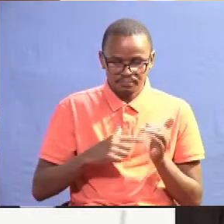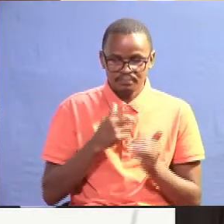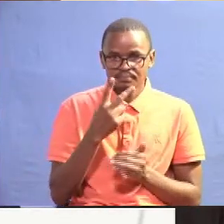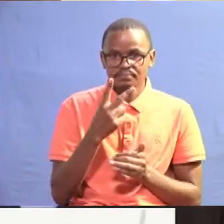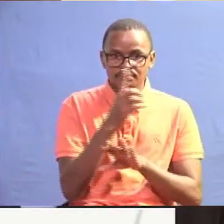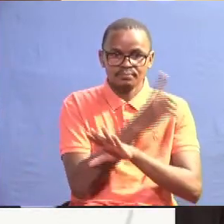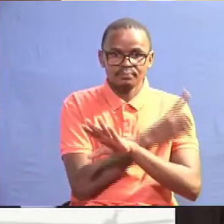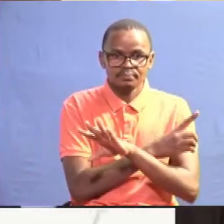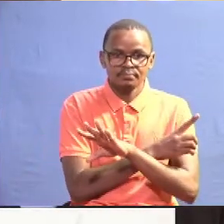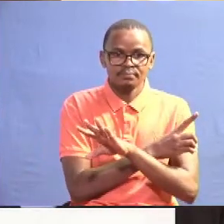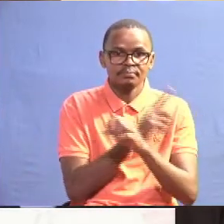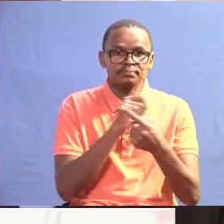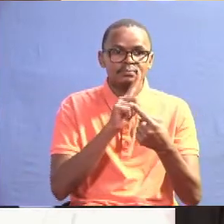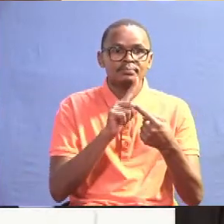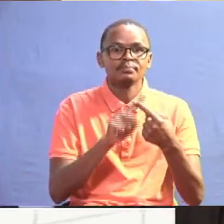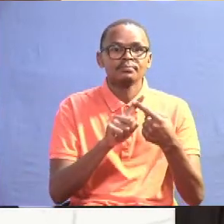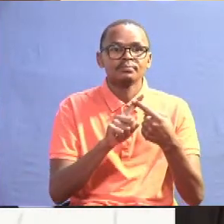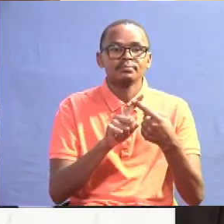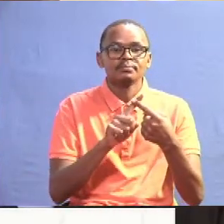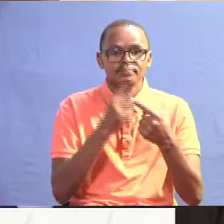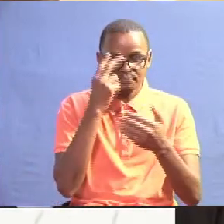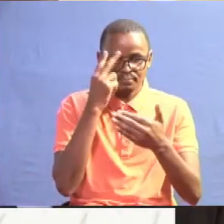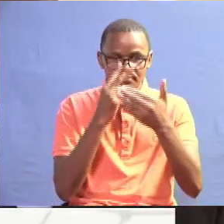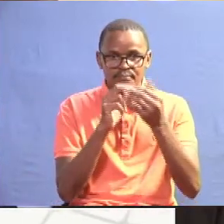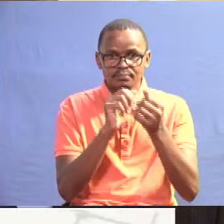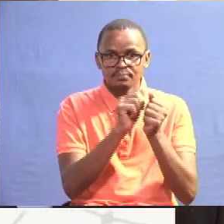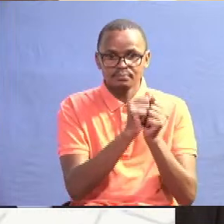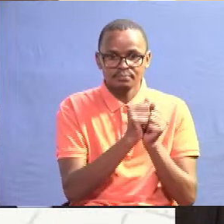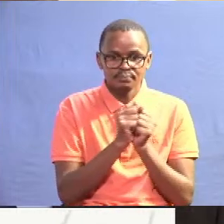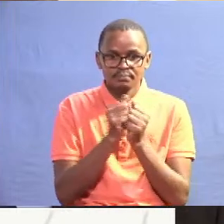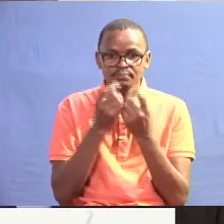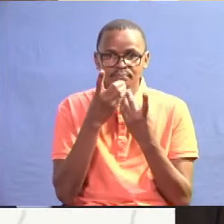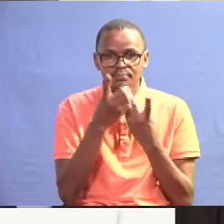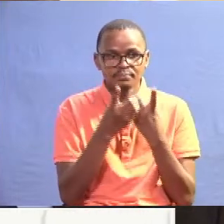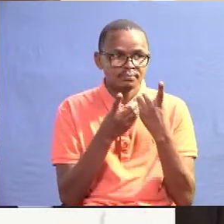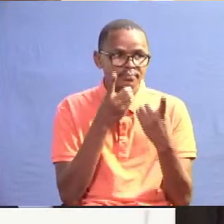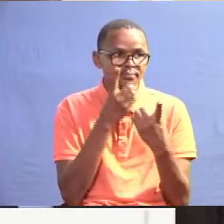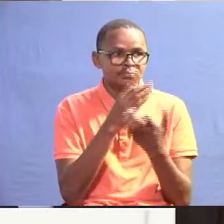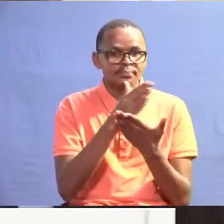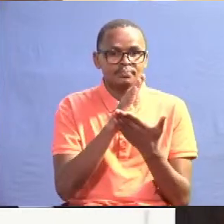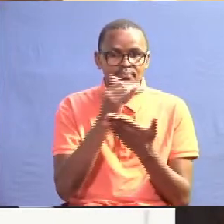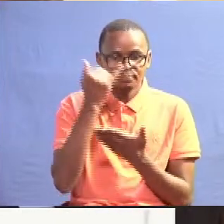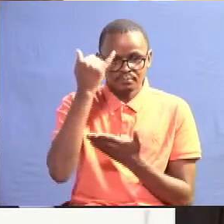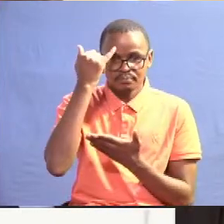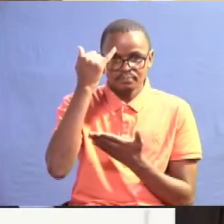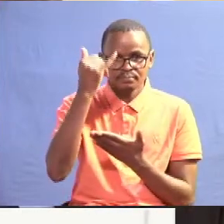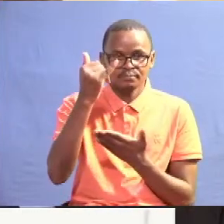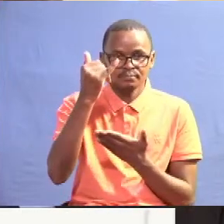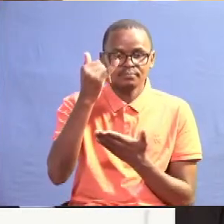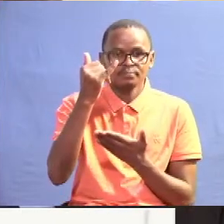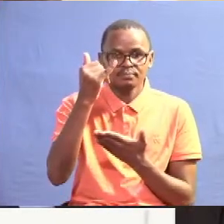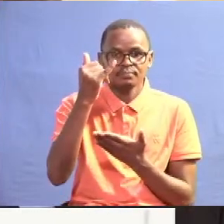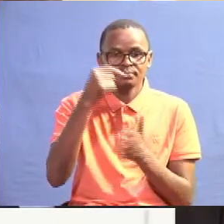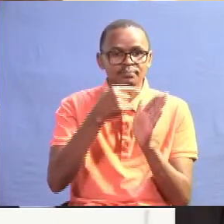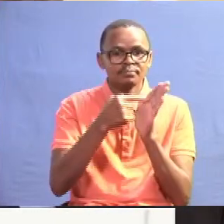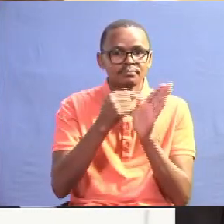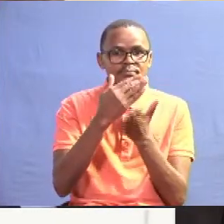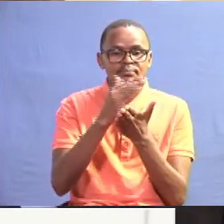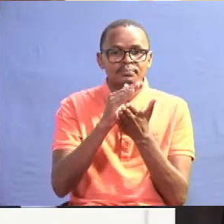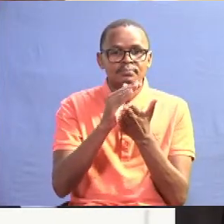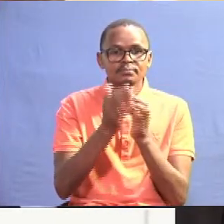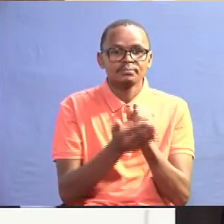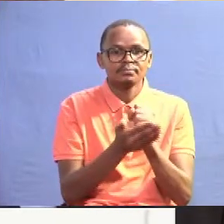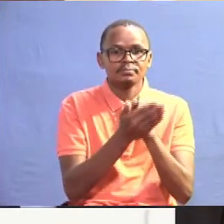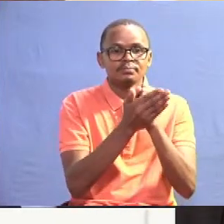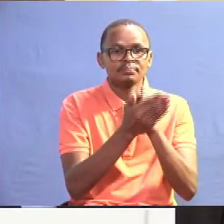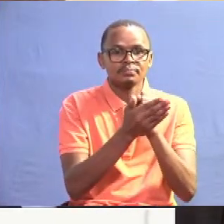is essentially to sit together, discuss, share ideas, ideate on what are some of the interventions that we can be